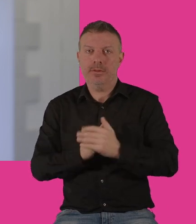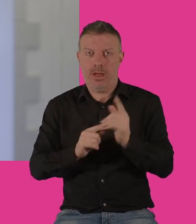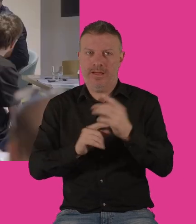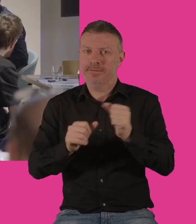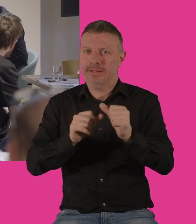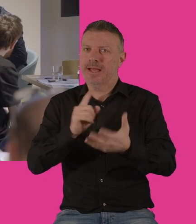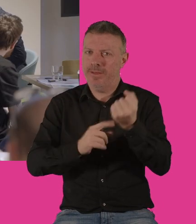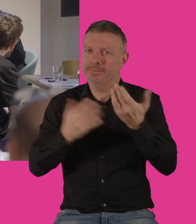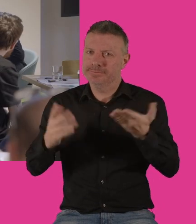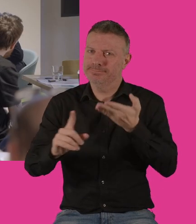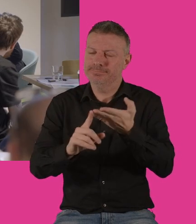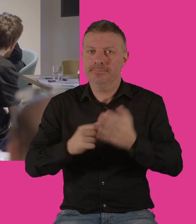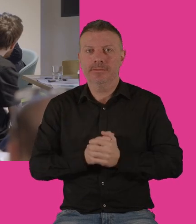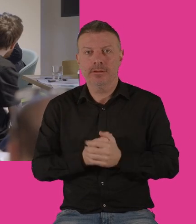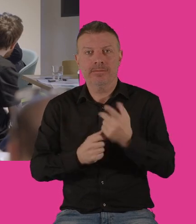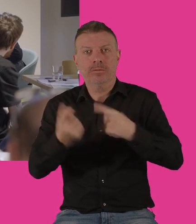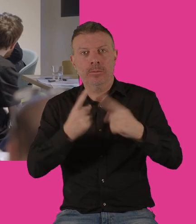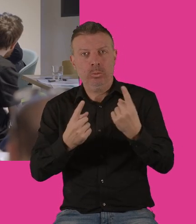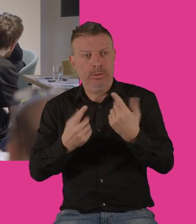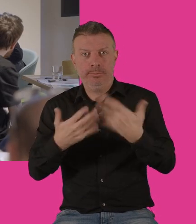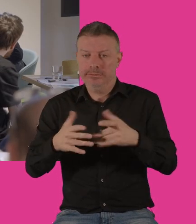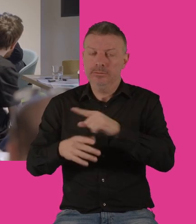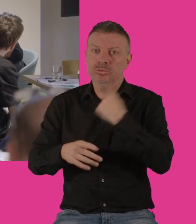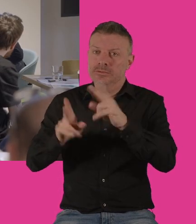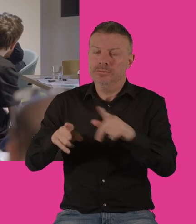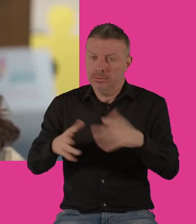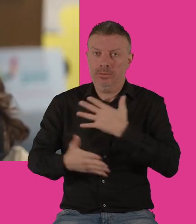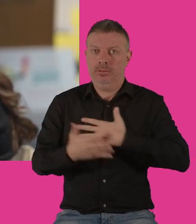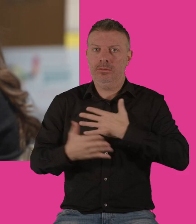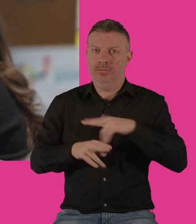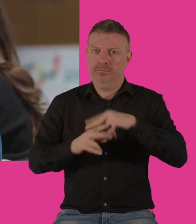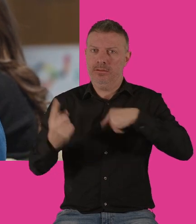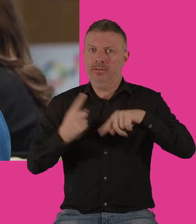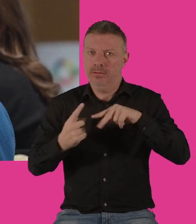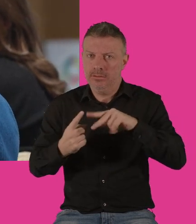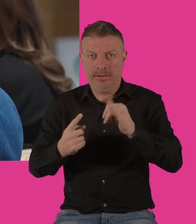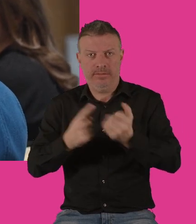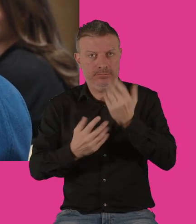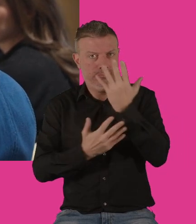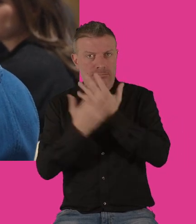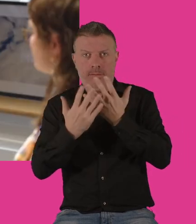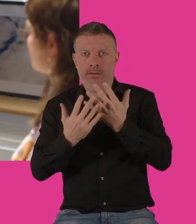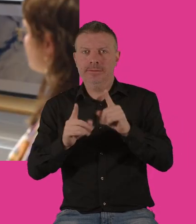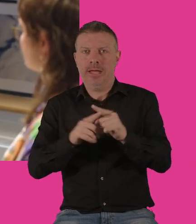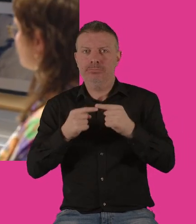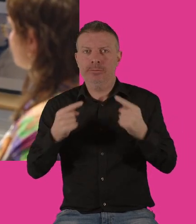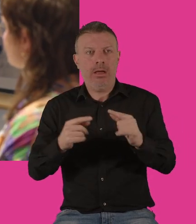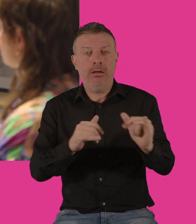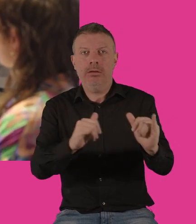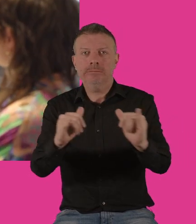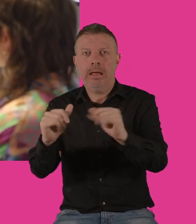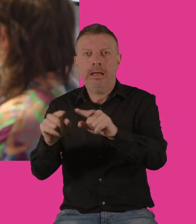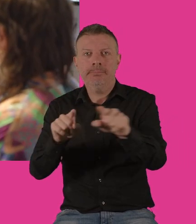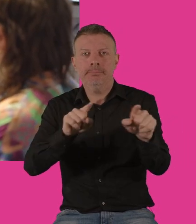have better outcomes. But also those who have lost to suicide, really important that they find themselves in the same room as